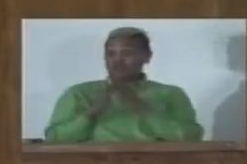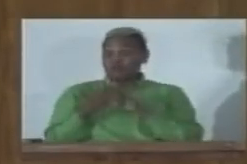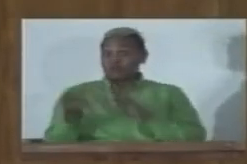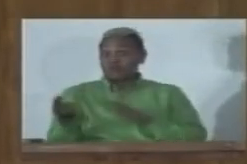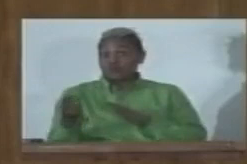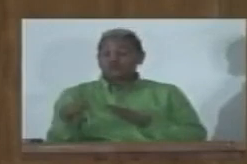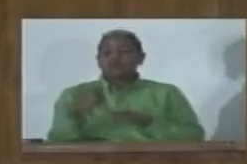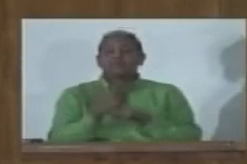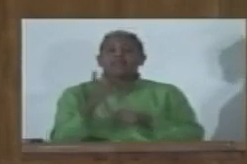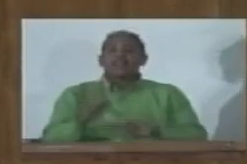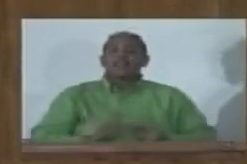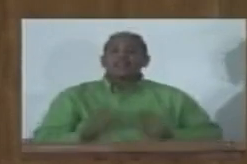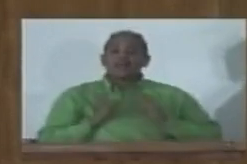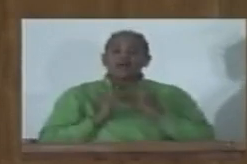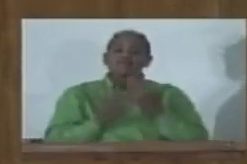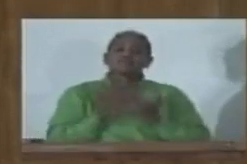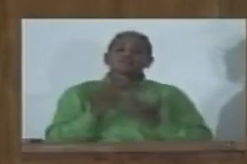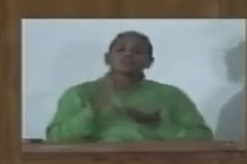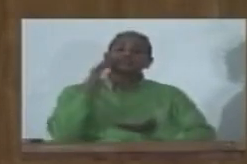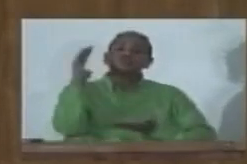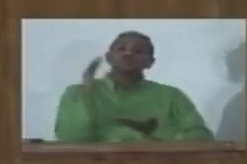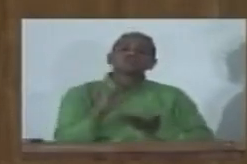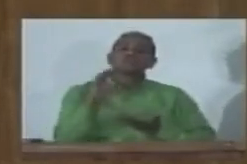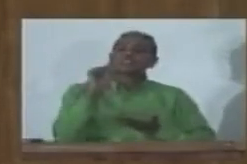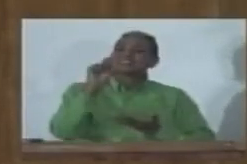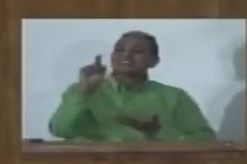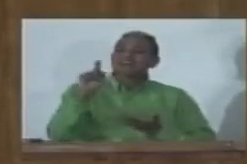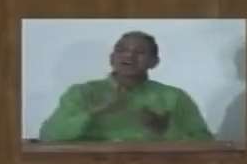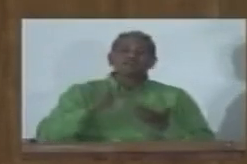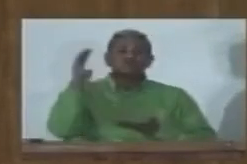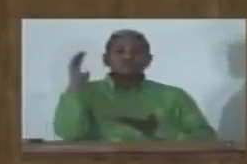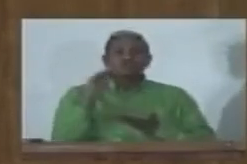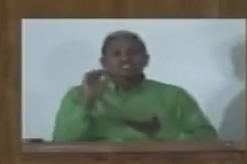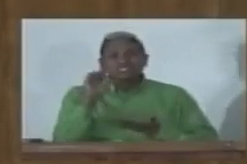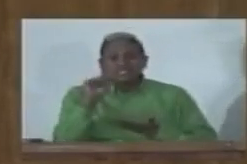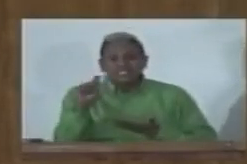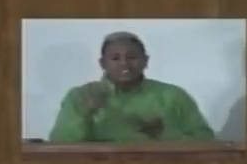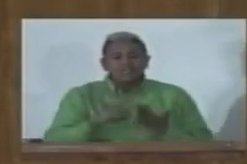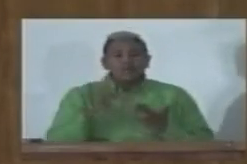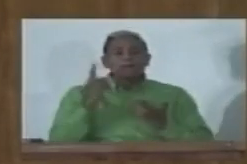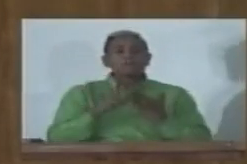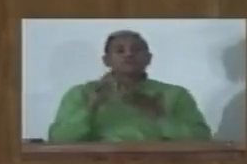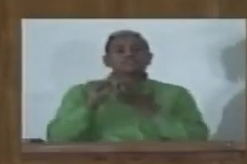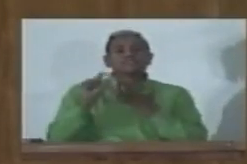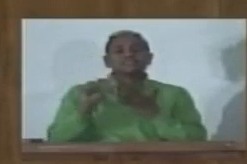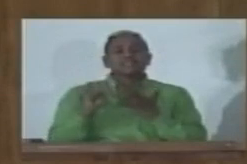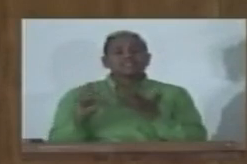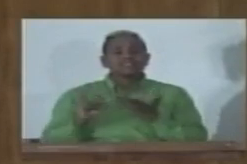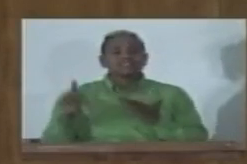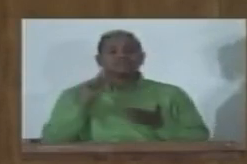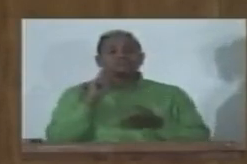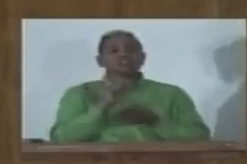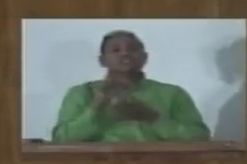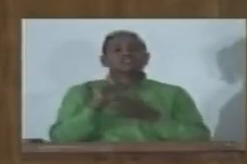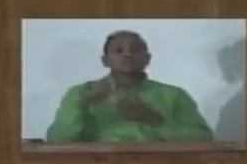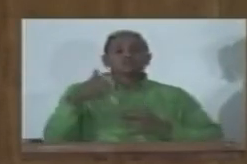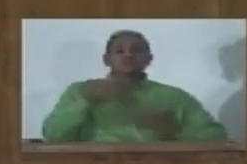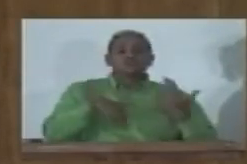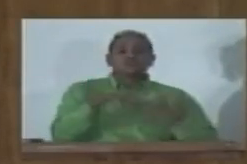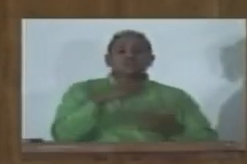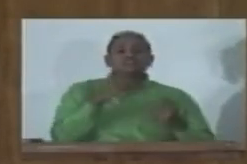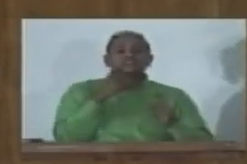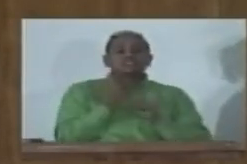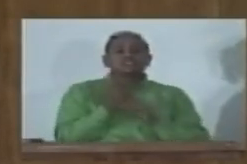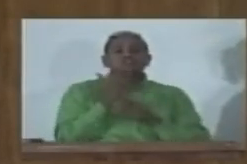easier. Reduction in custom duties, GCT, are incentives to the Disability Society are